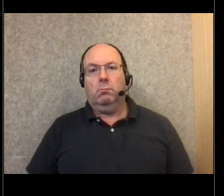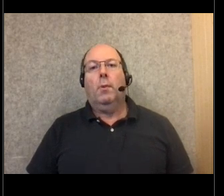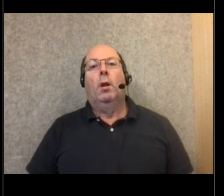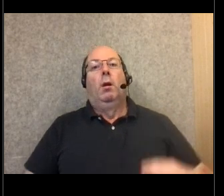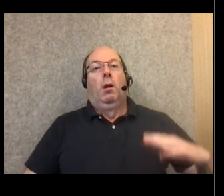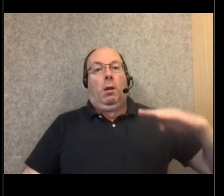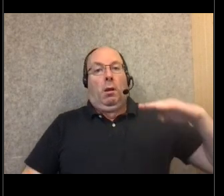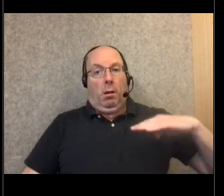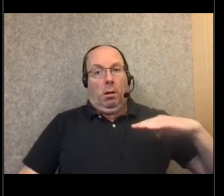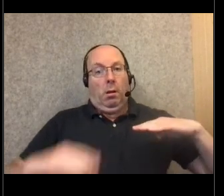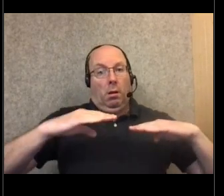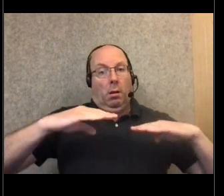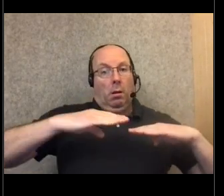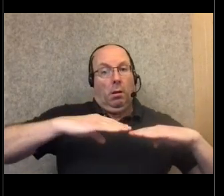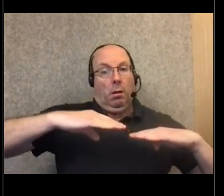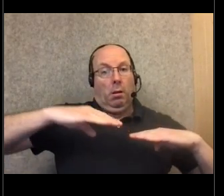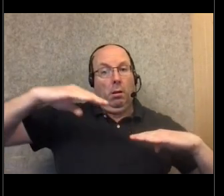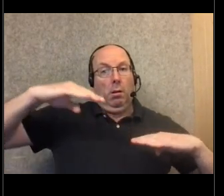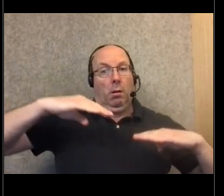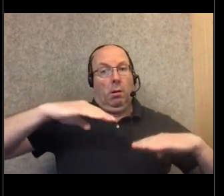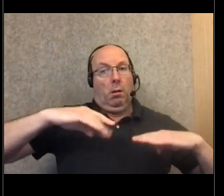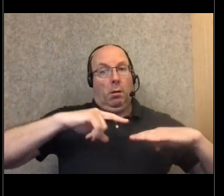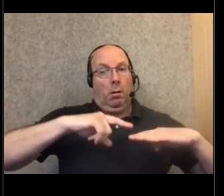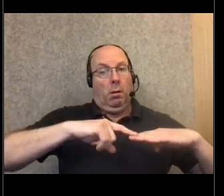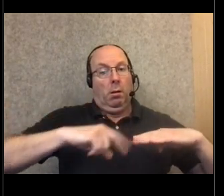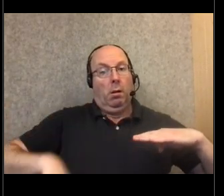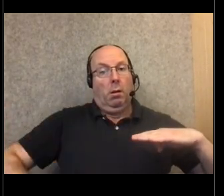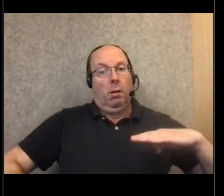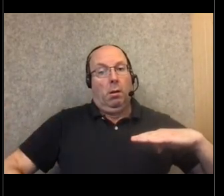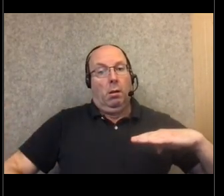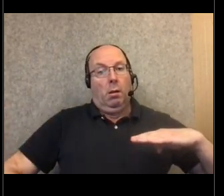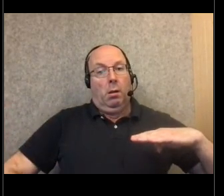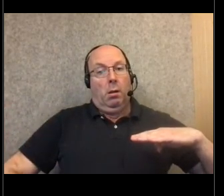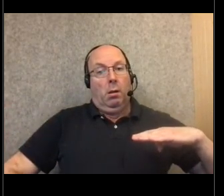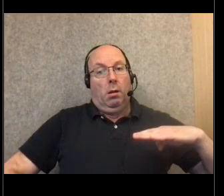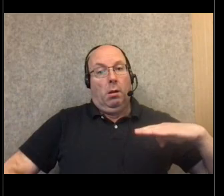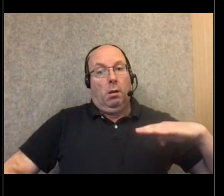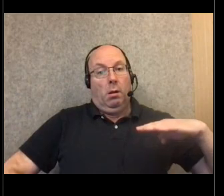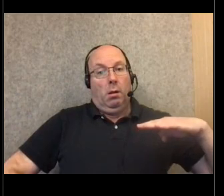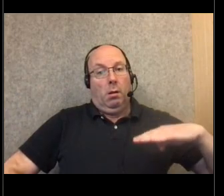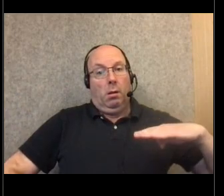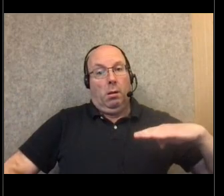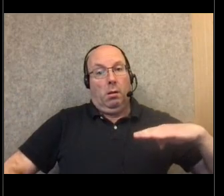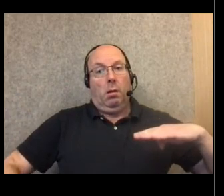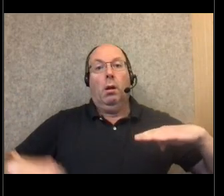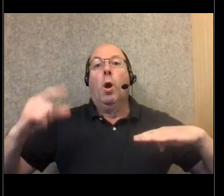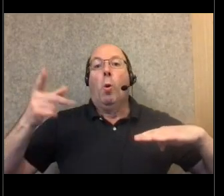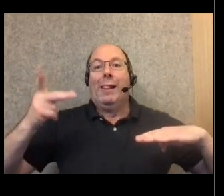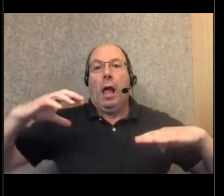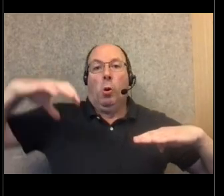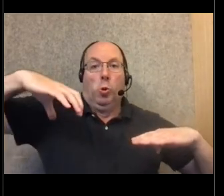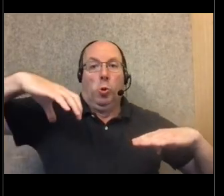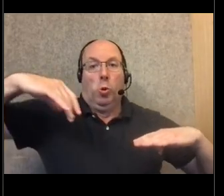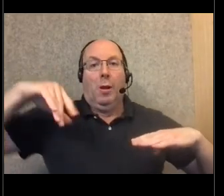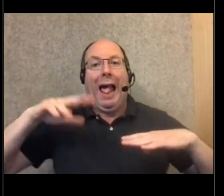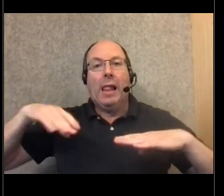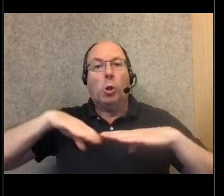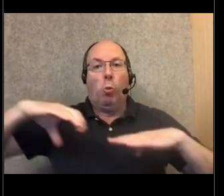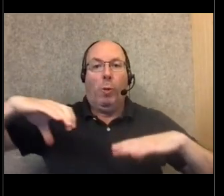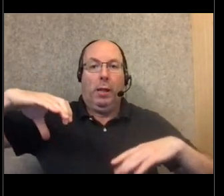elevation measured between the lowest permissible planned entrance and